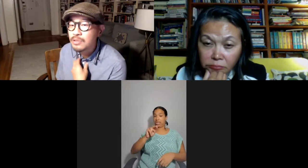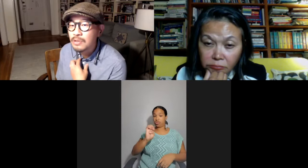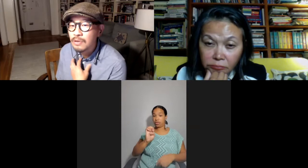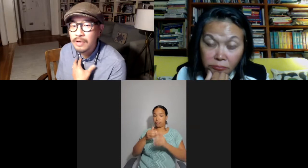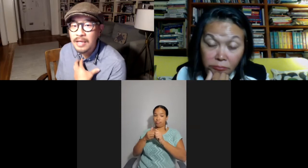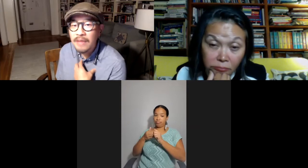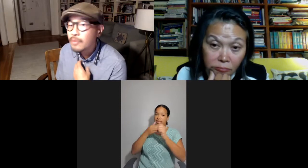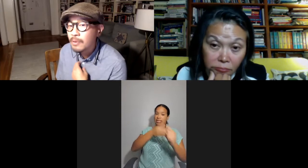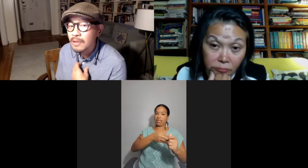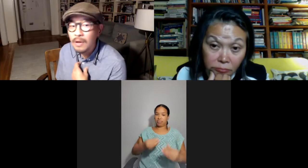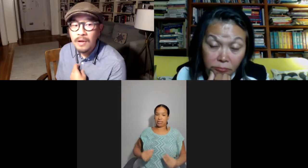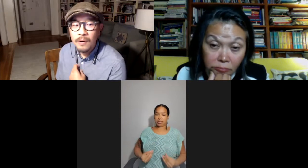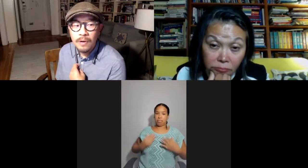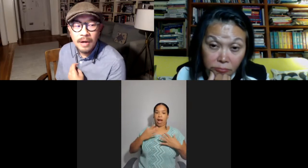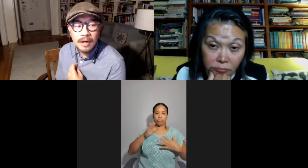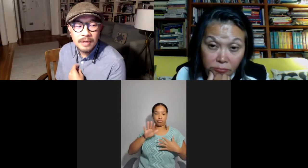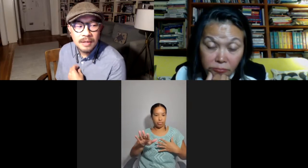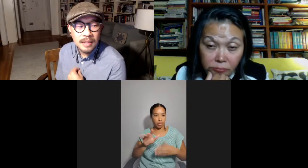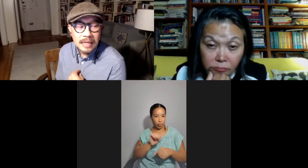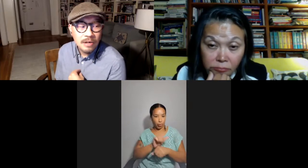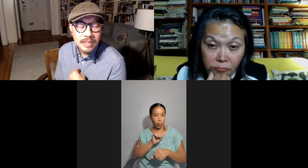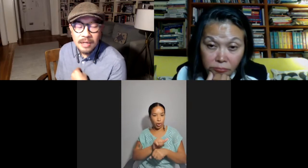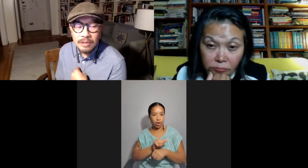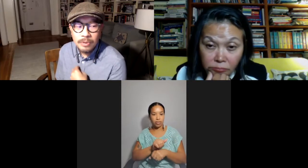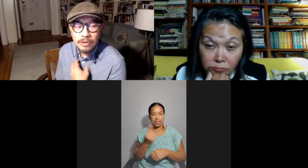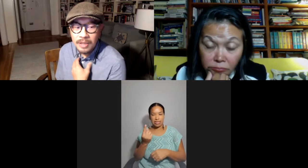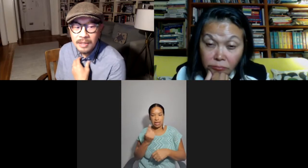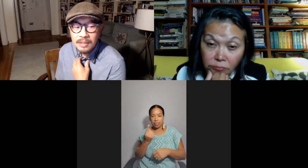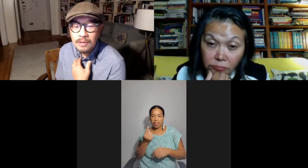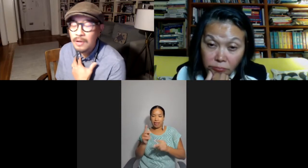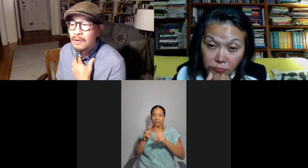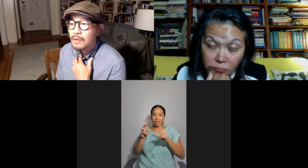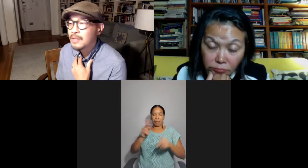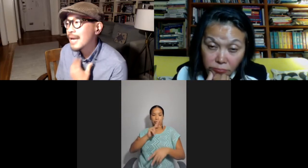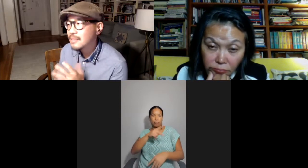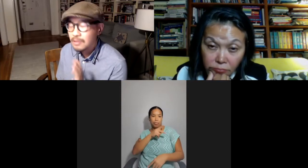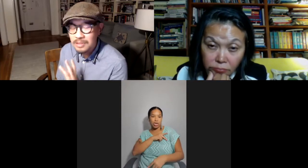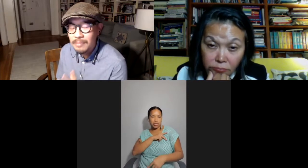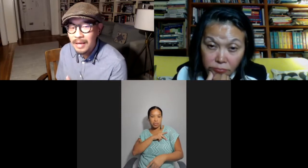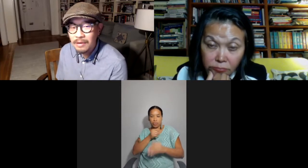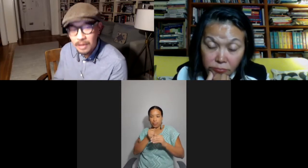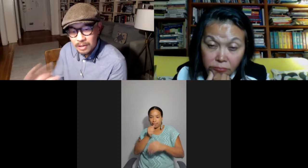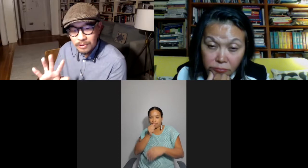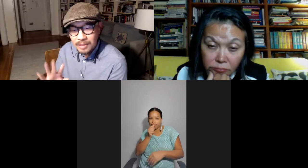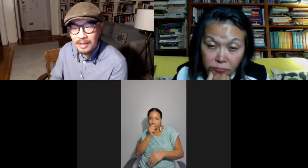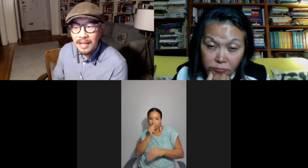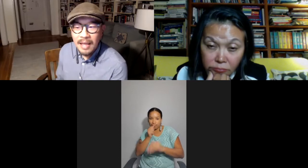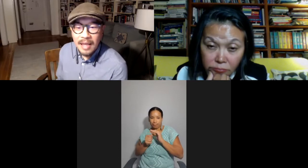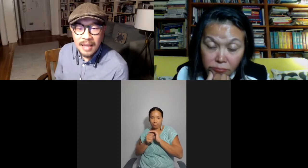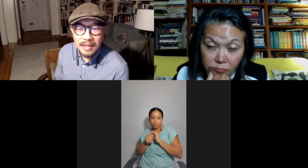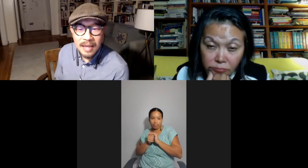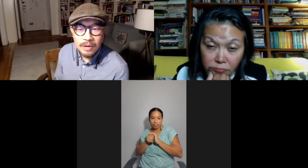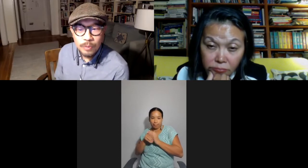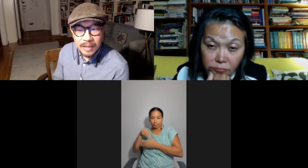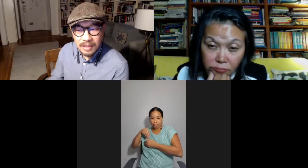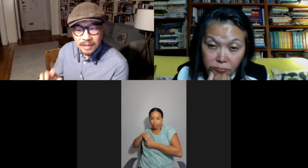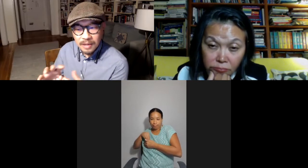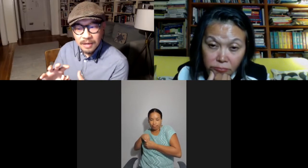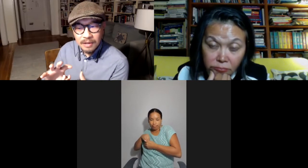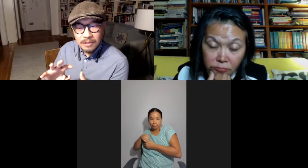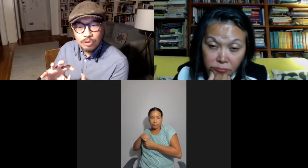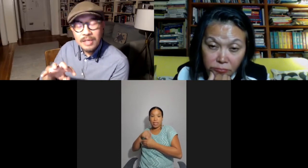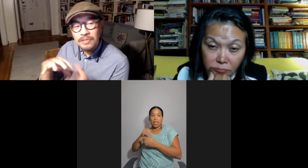very personal or ineffable or inarticulable or hidden or tacit or somehow occluded, and then